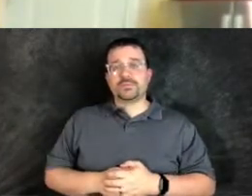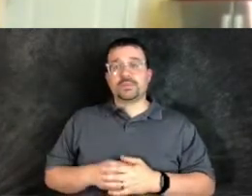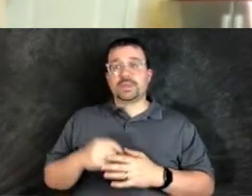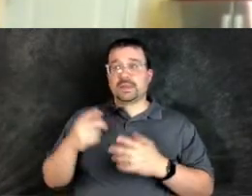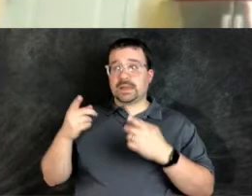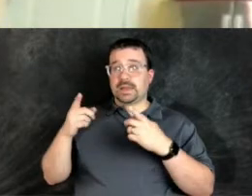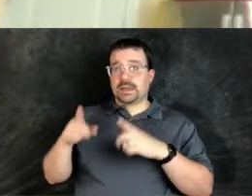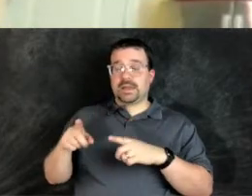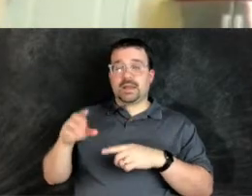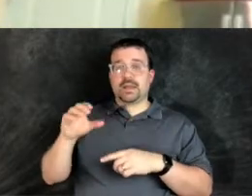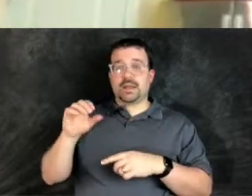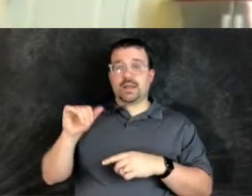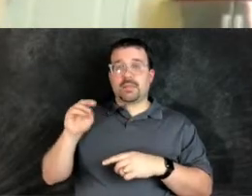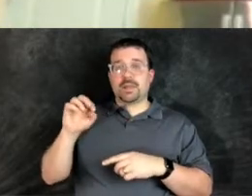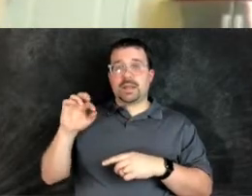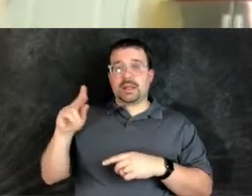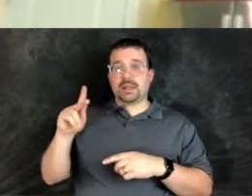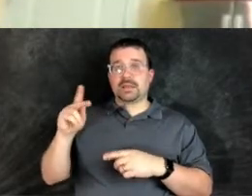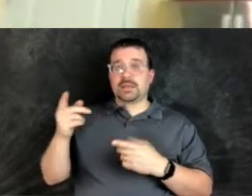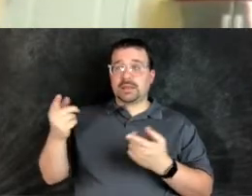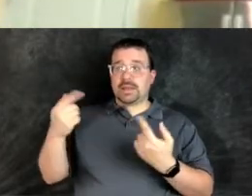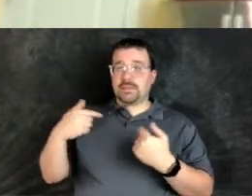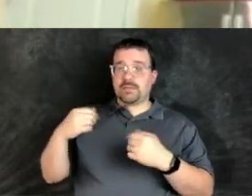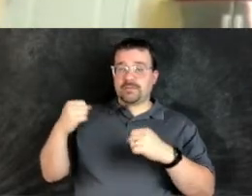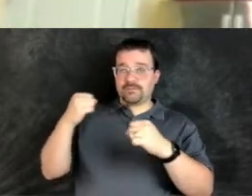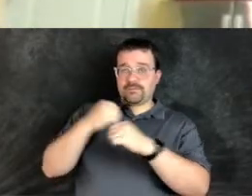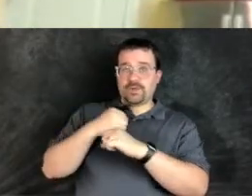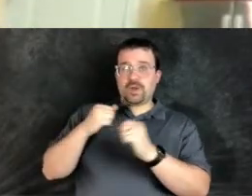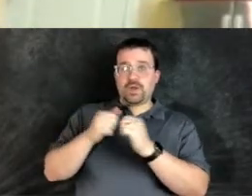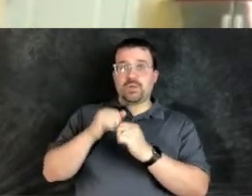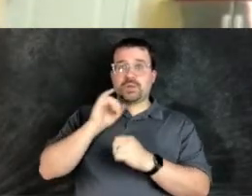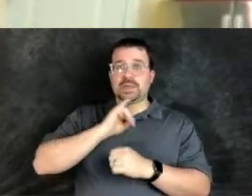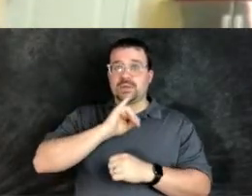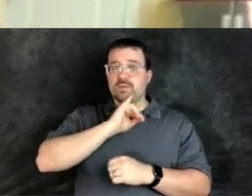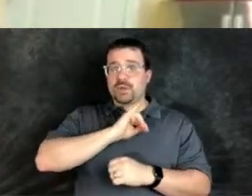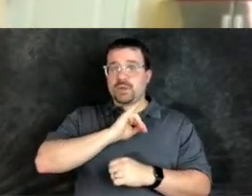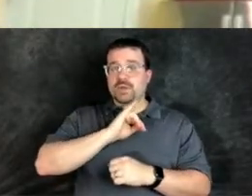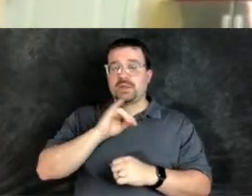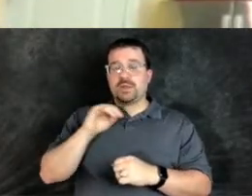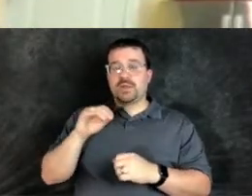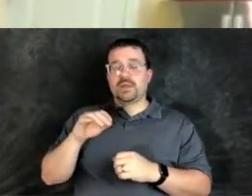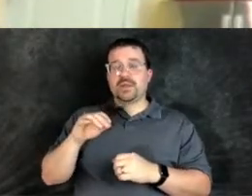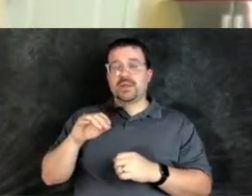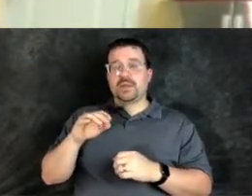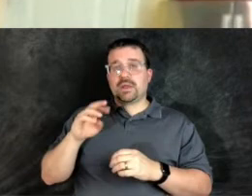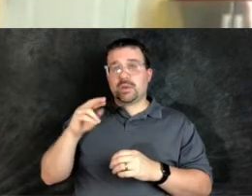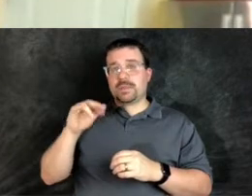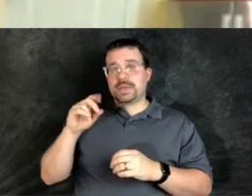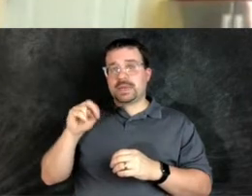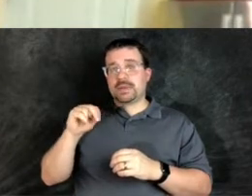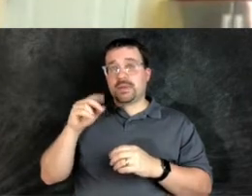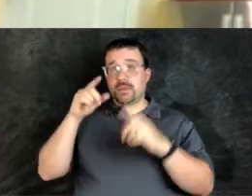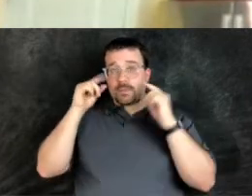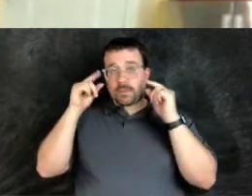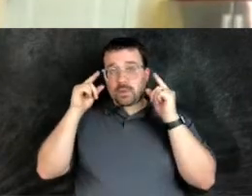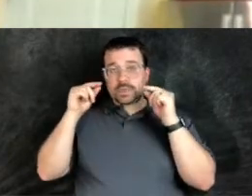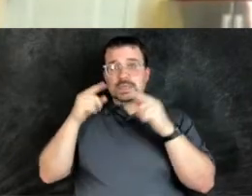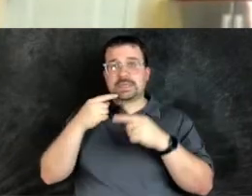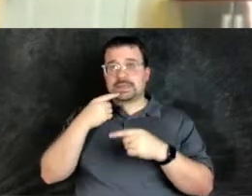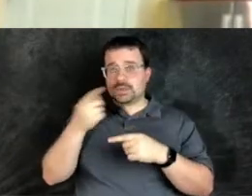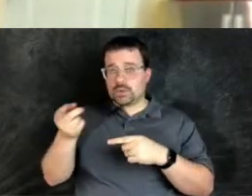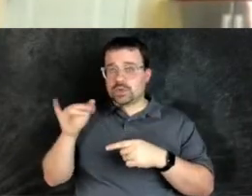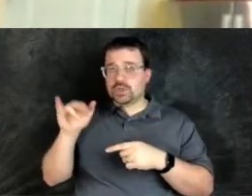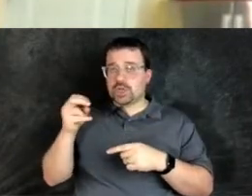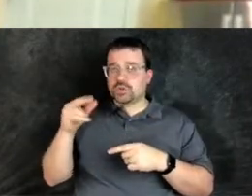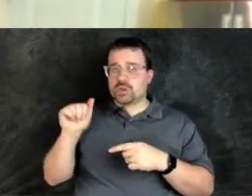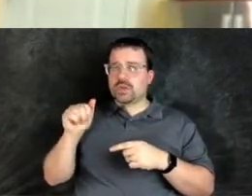Then Amalek came and fought with Israel at Rephidim. Moses said to Joshua,